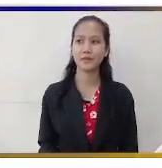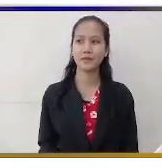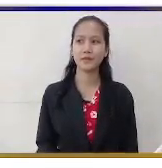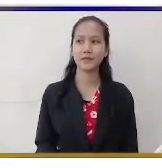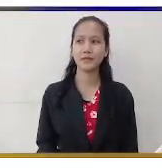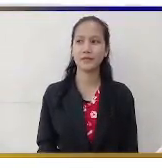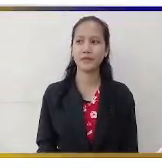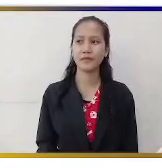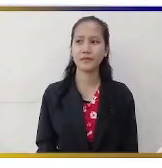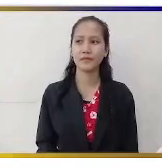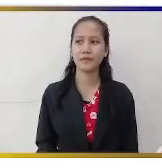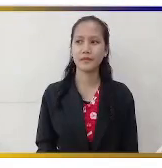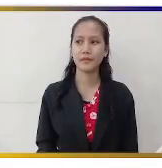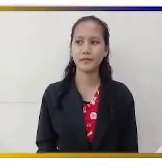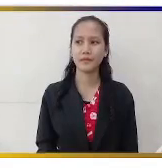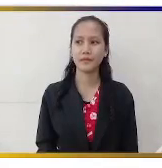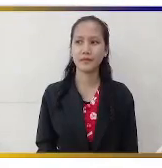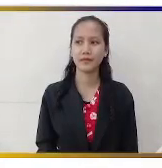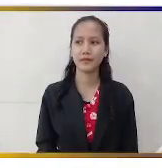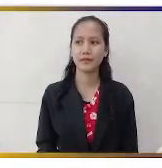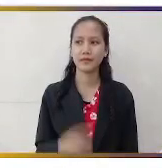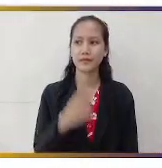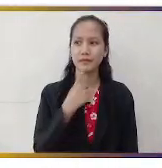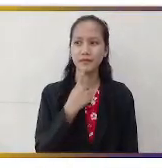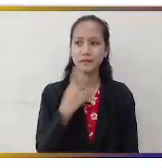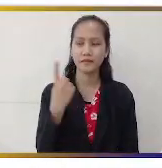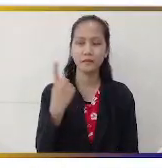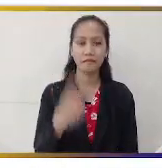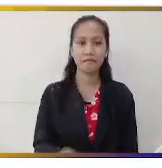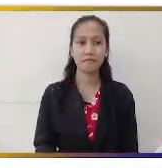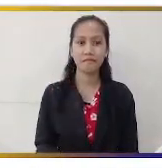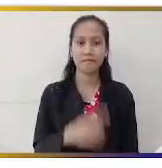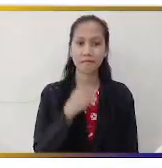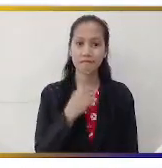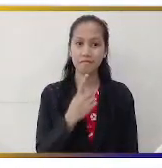time, and this guy said, hey,